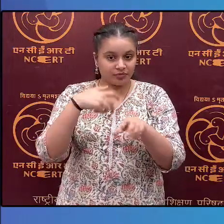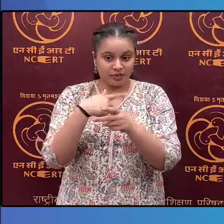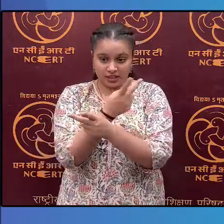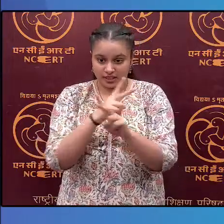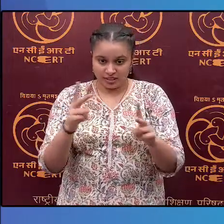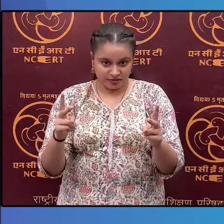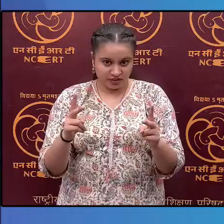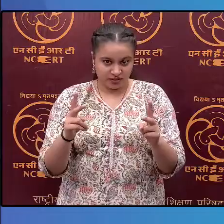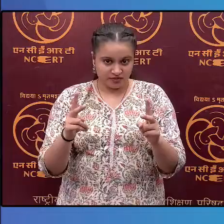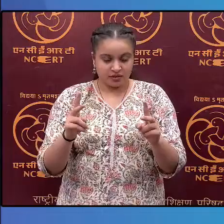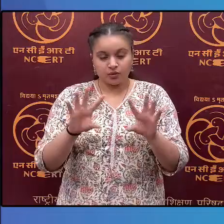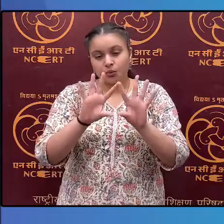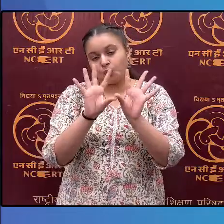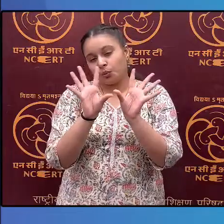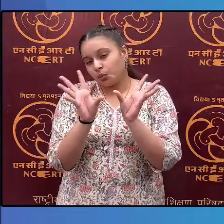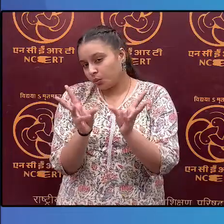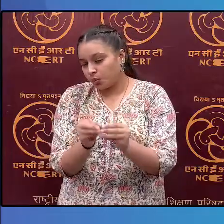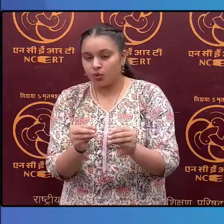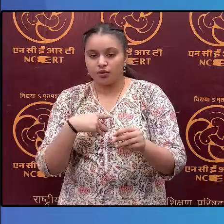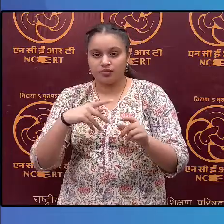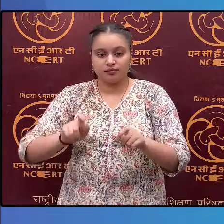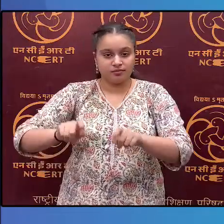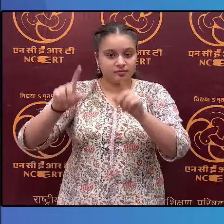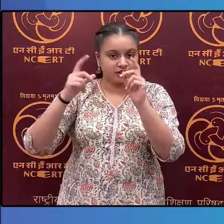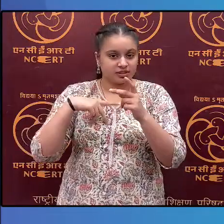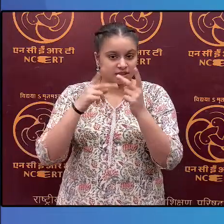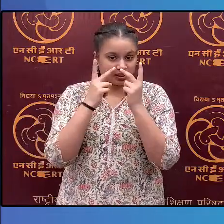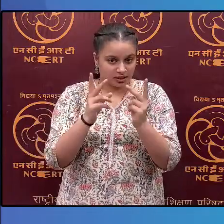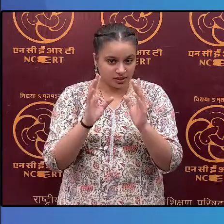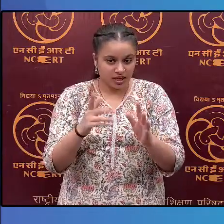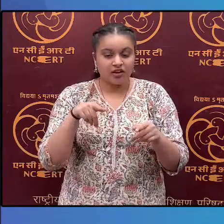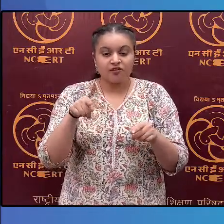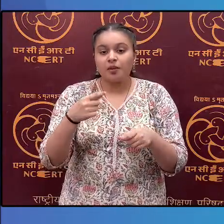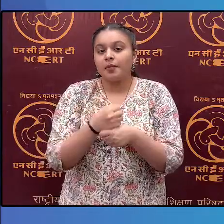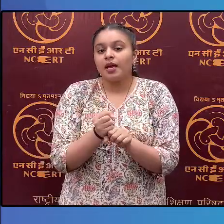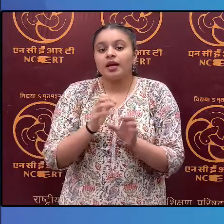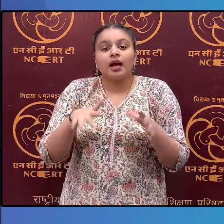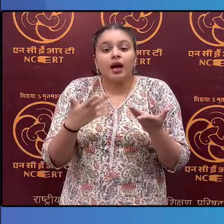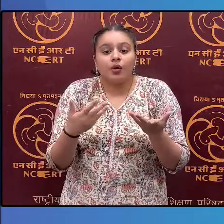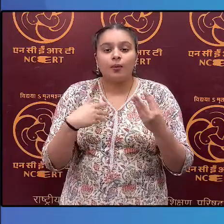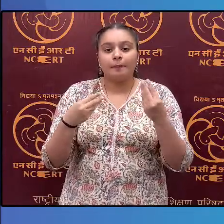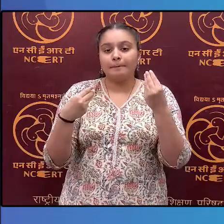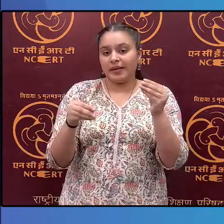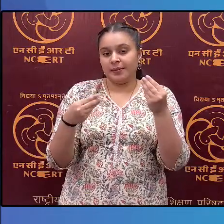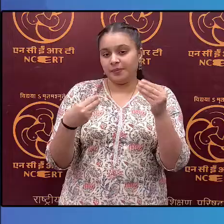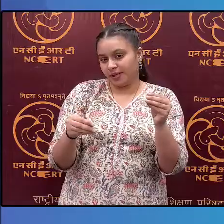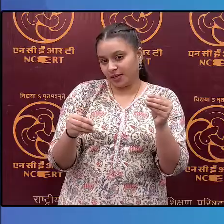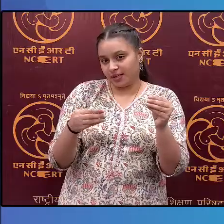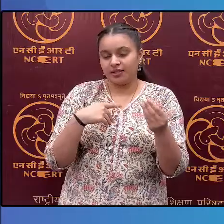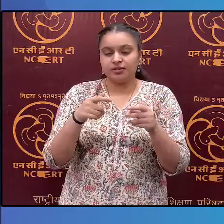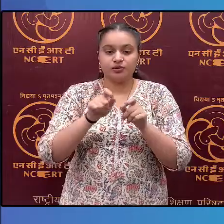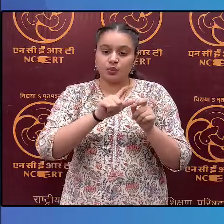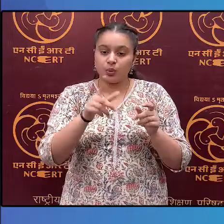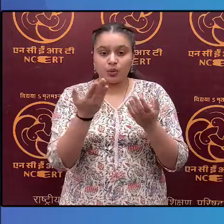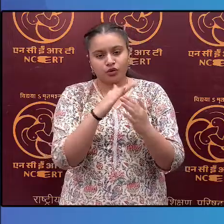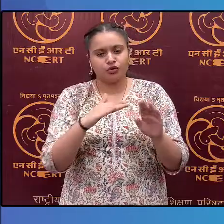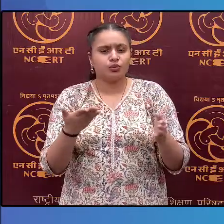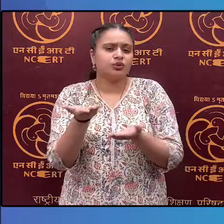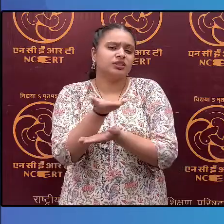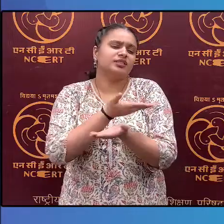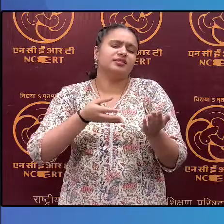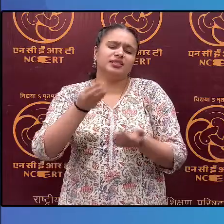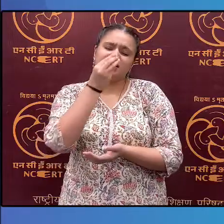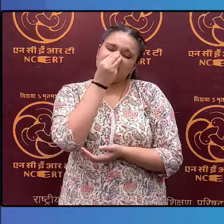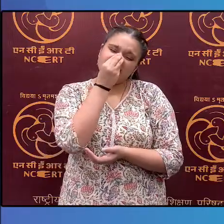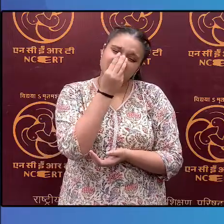see, all these animals on your screen are made of paper. So our young learners can make them all. Yes, it's very easy. You just